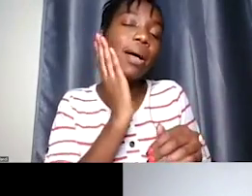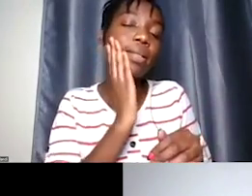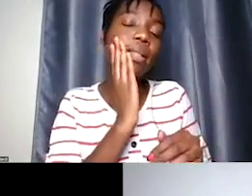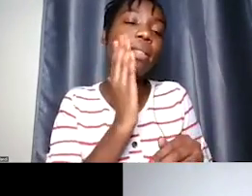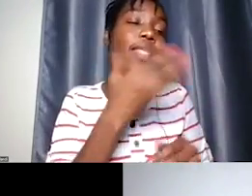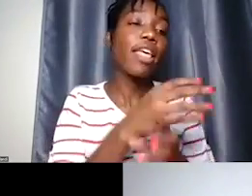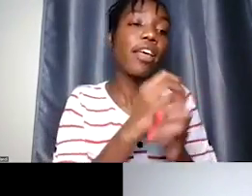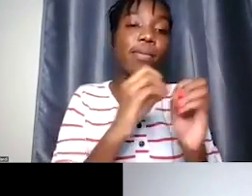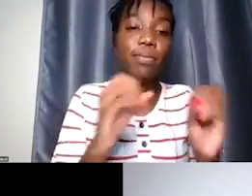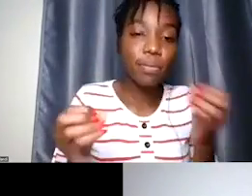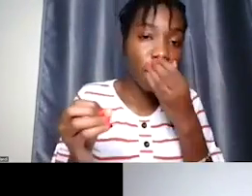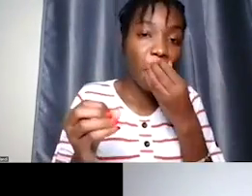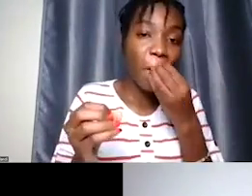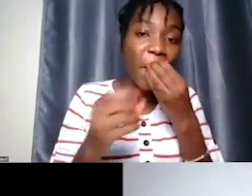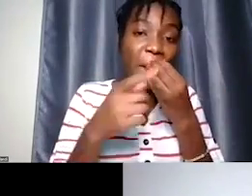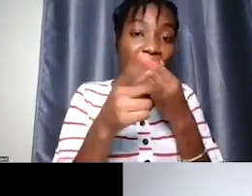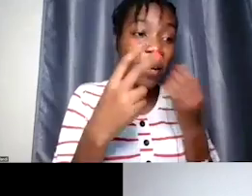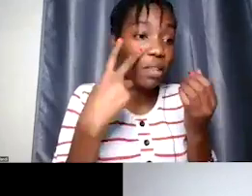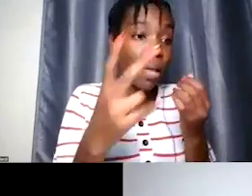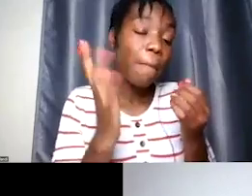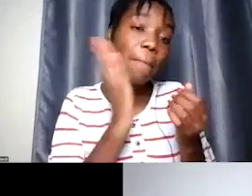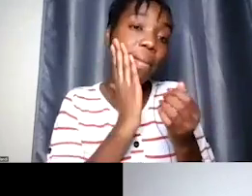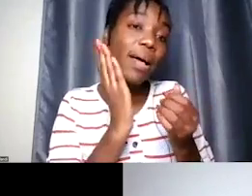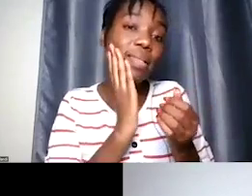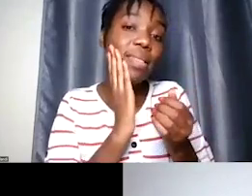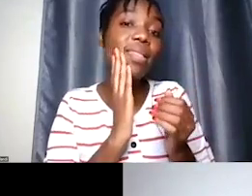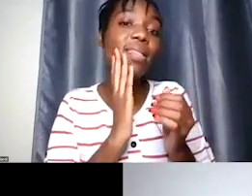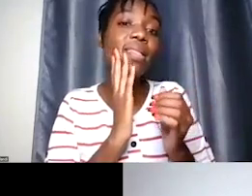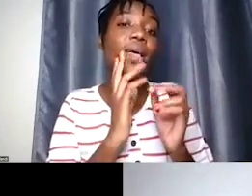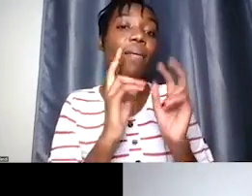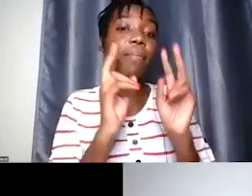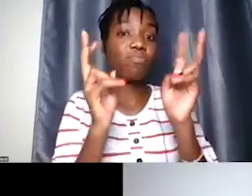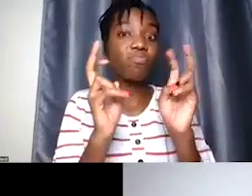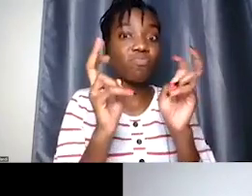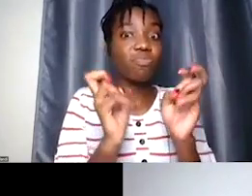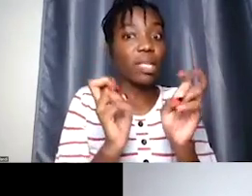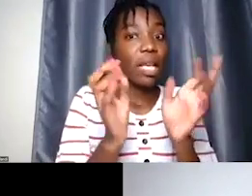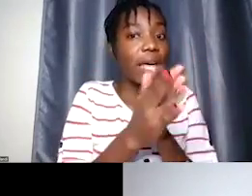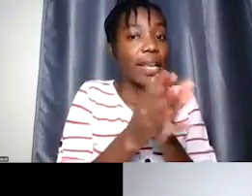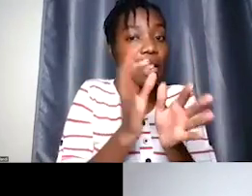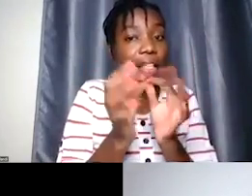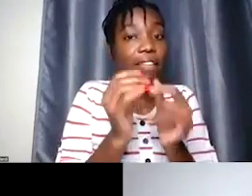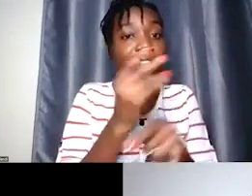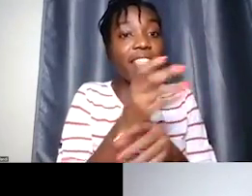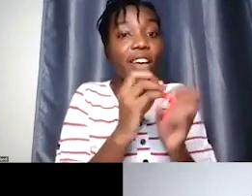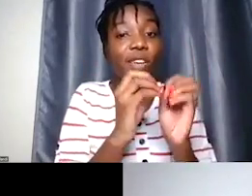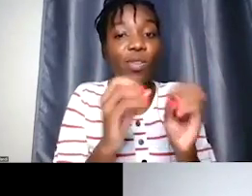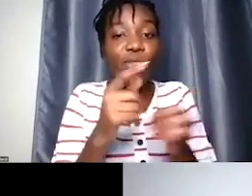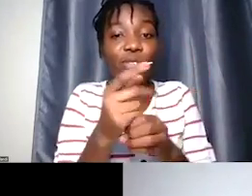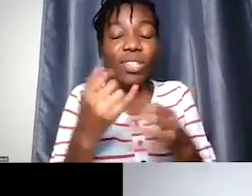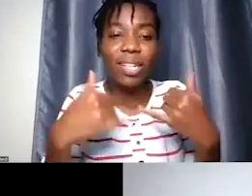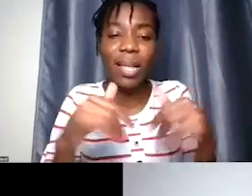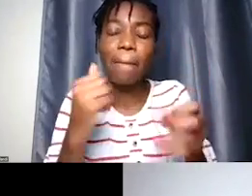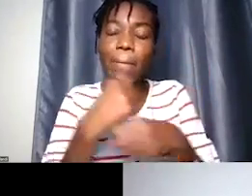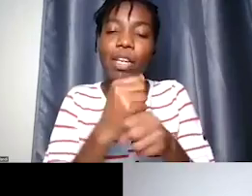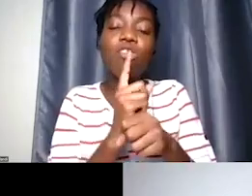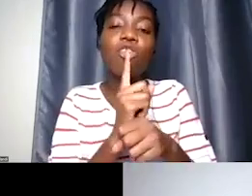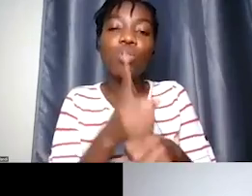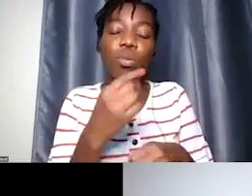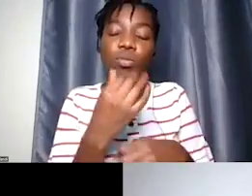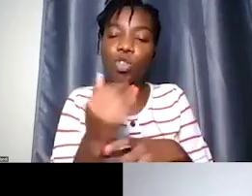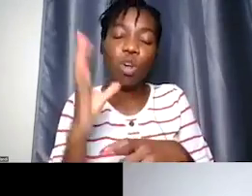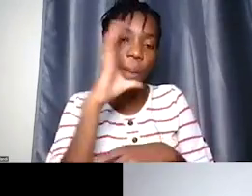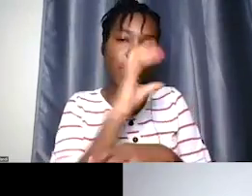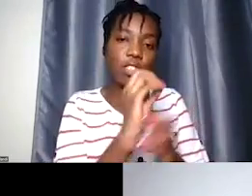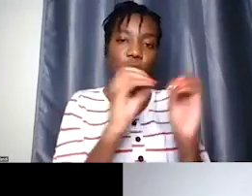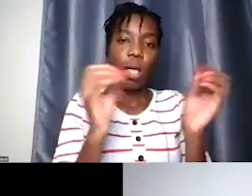If it's a father who is not present, you can hook them up with a father figure and make sure that the child is not lacking, but also deal with your emotions